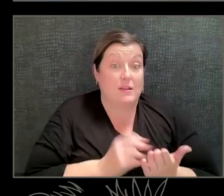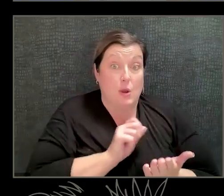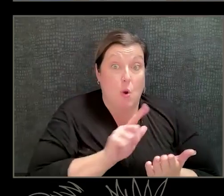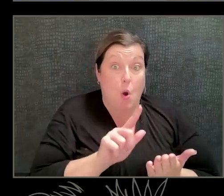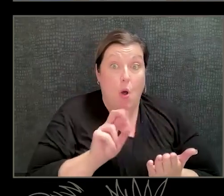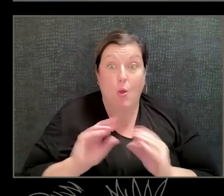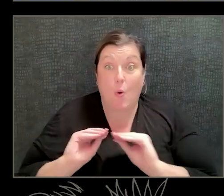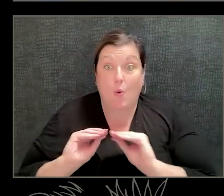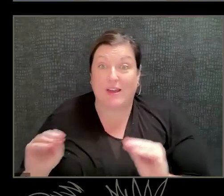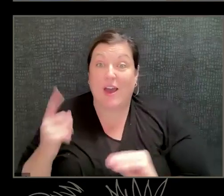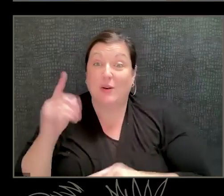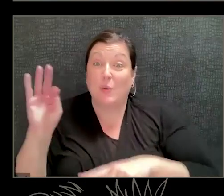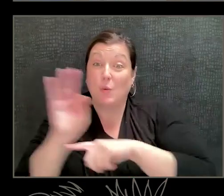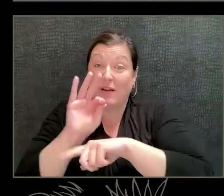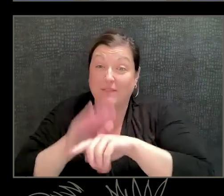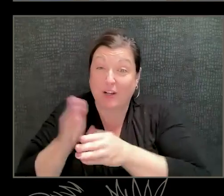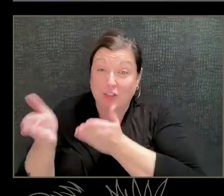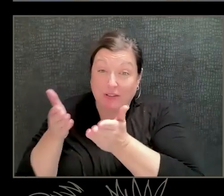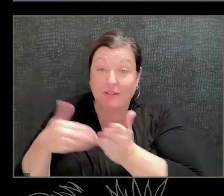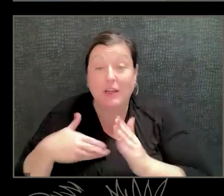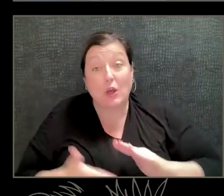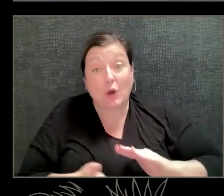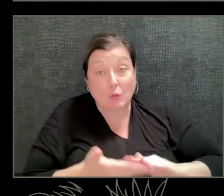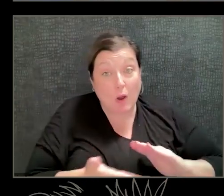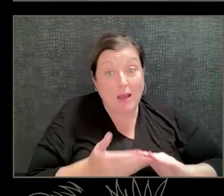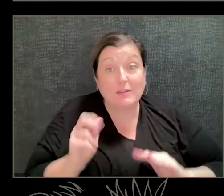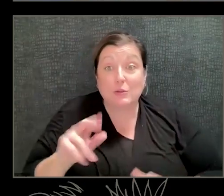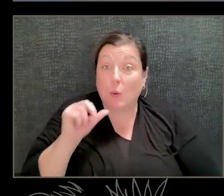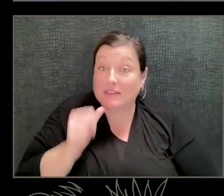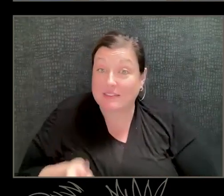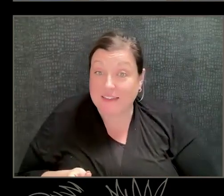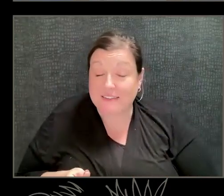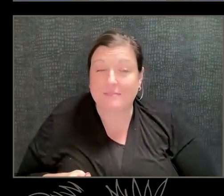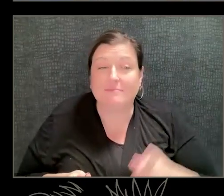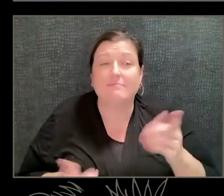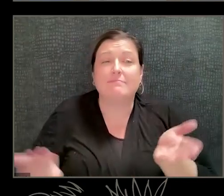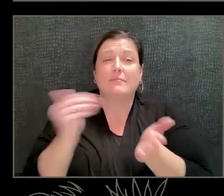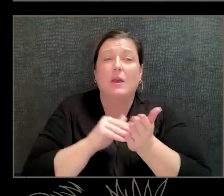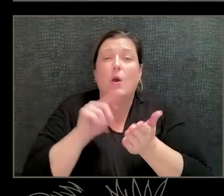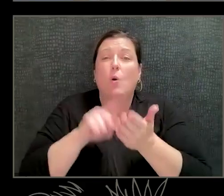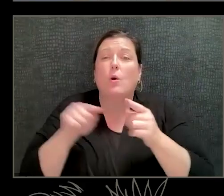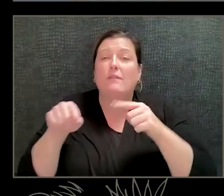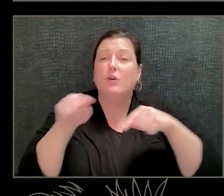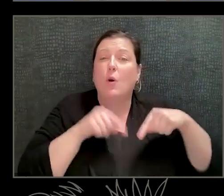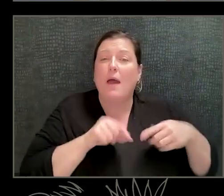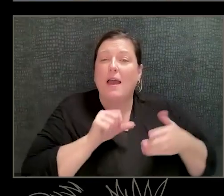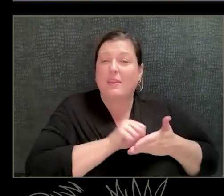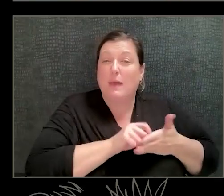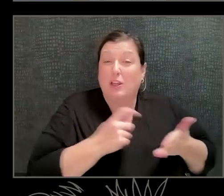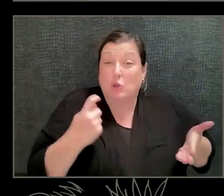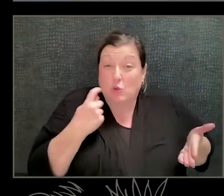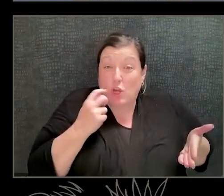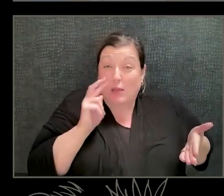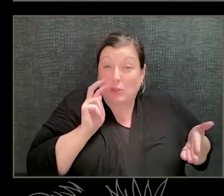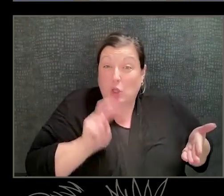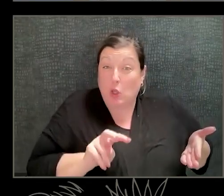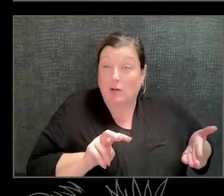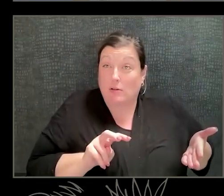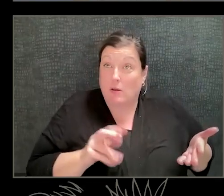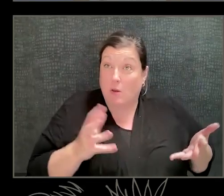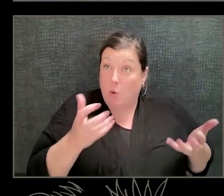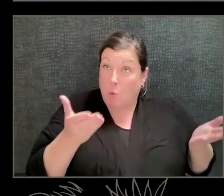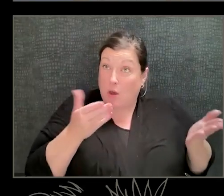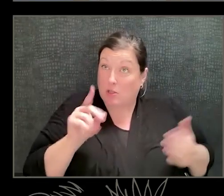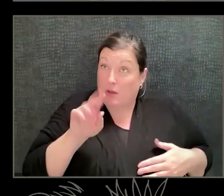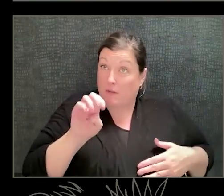It's one function on the server. It runs or it doesn't. And again, what if you browse back to a page you just looked at? Do we want the server code